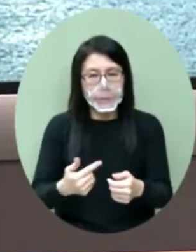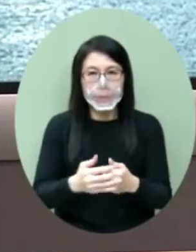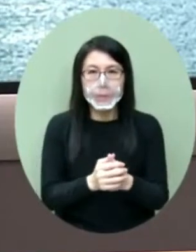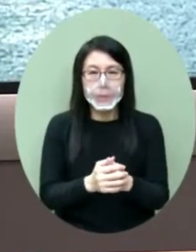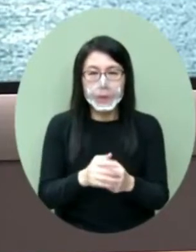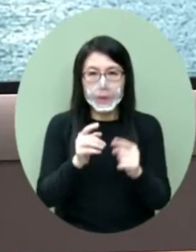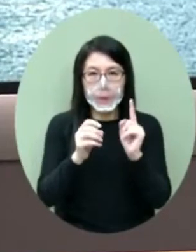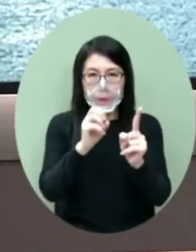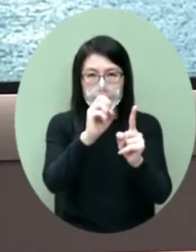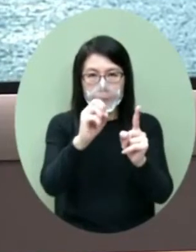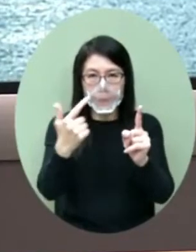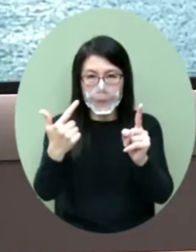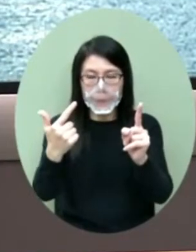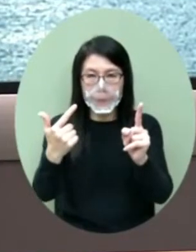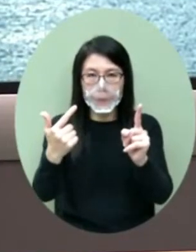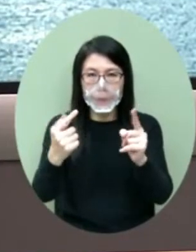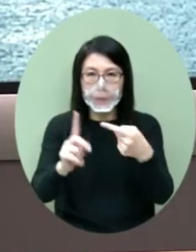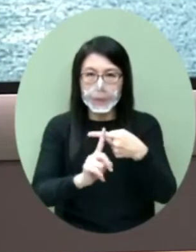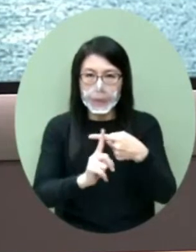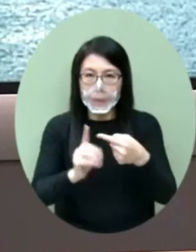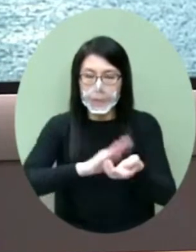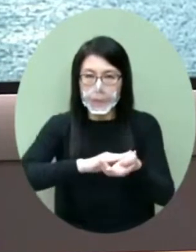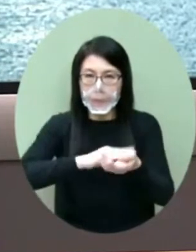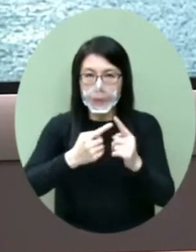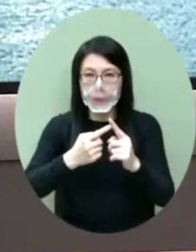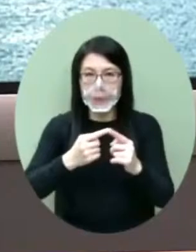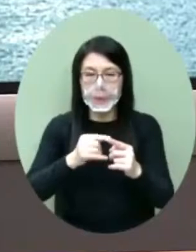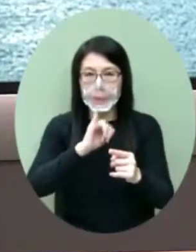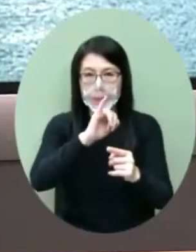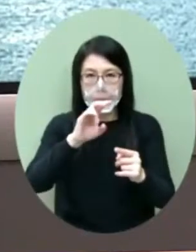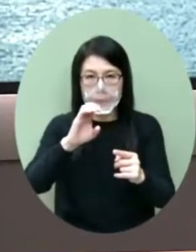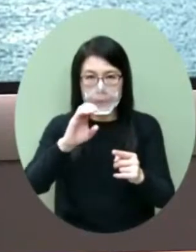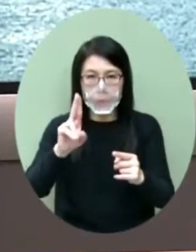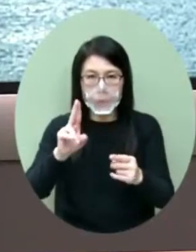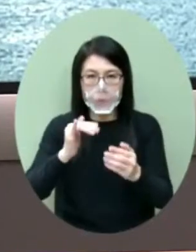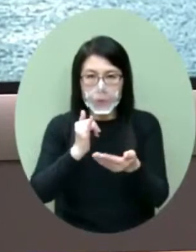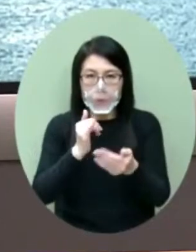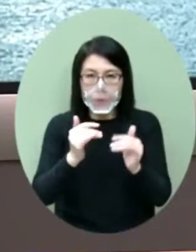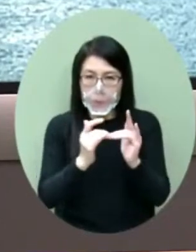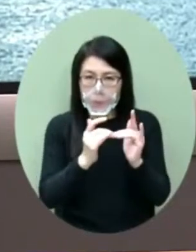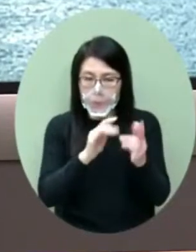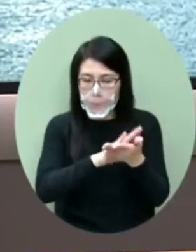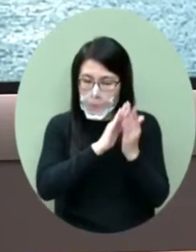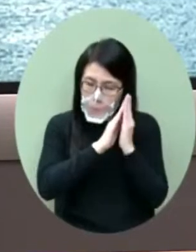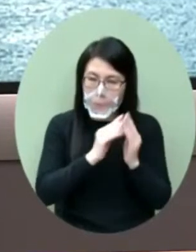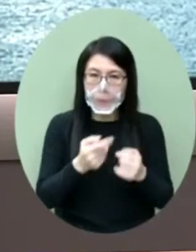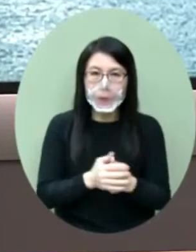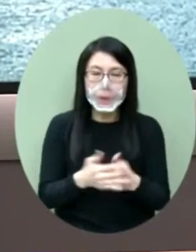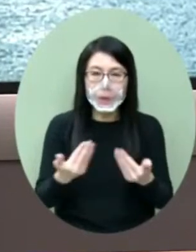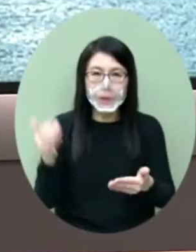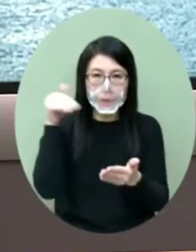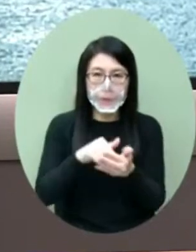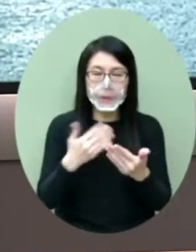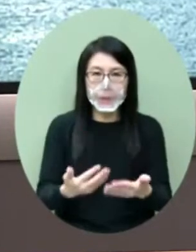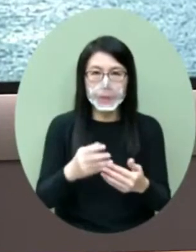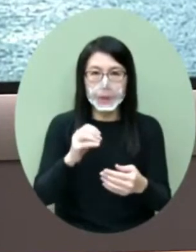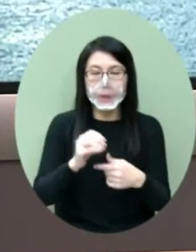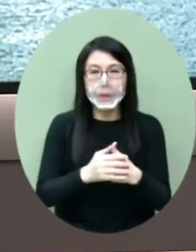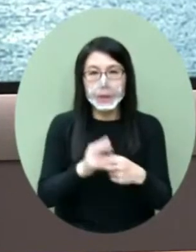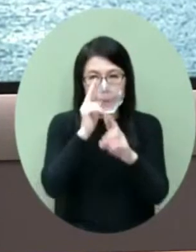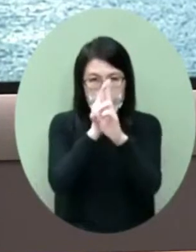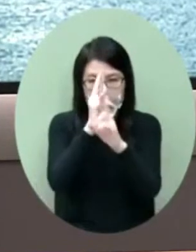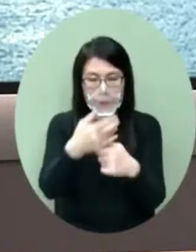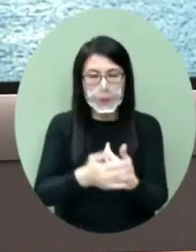32 in a serious condition, and 108 critical condition patients are in ICU. As